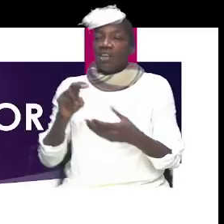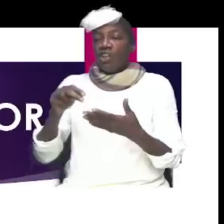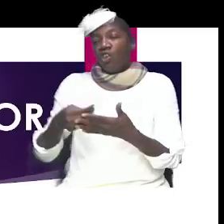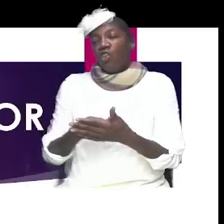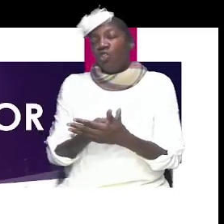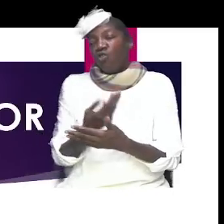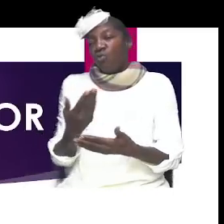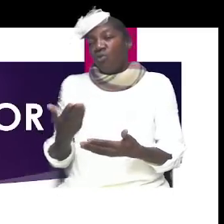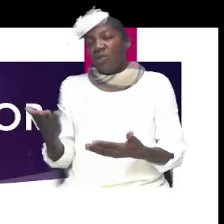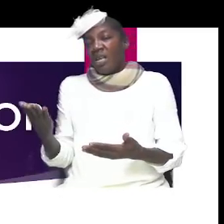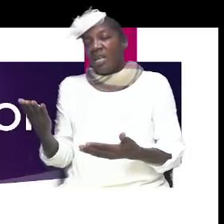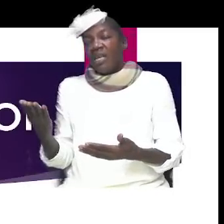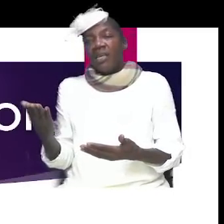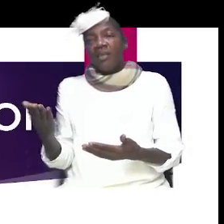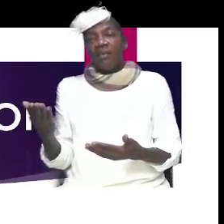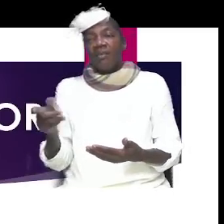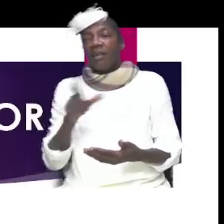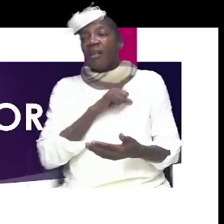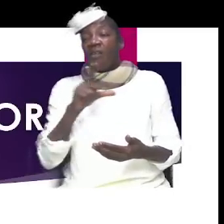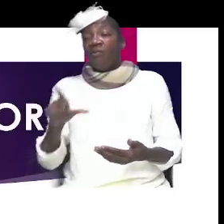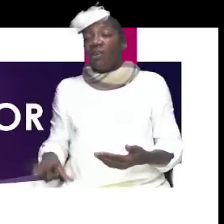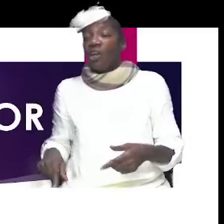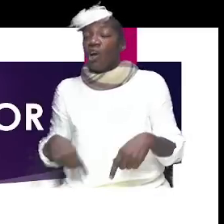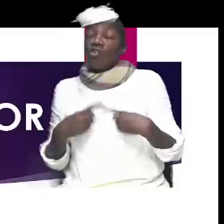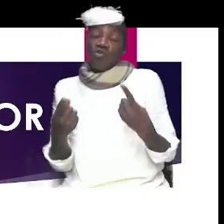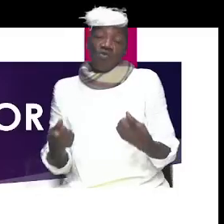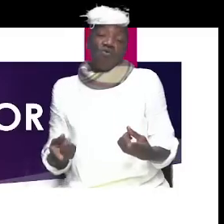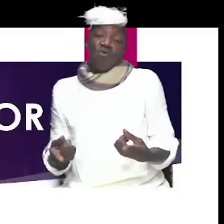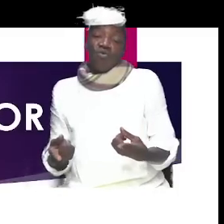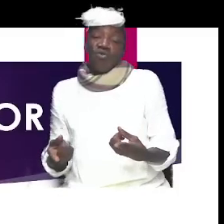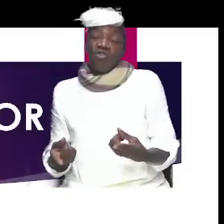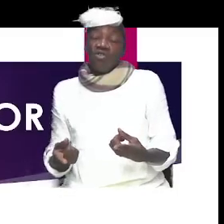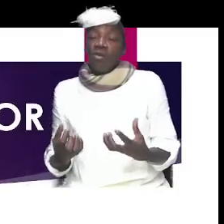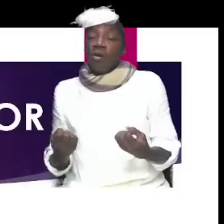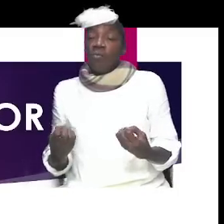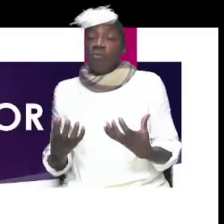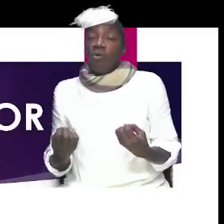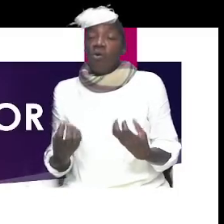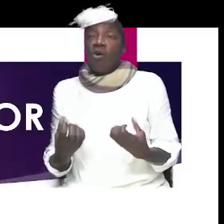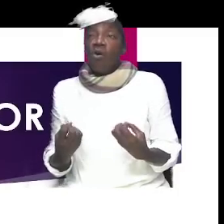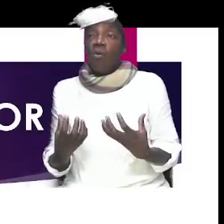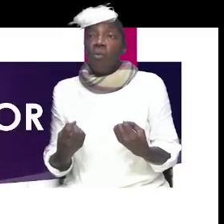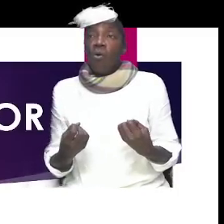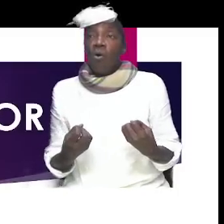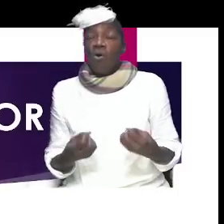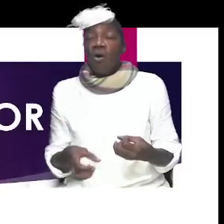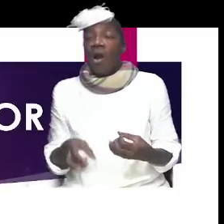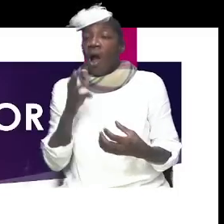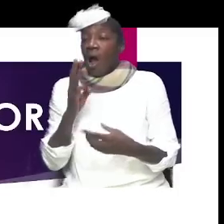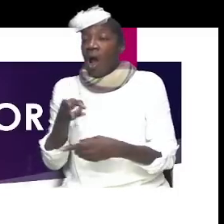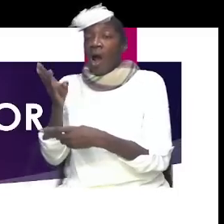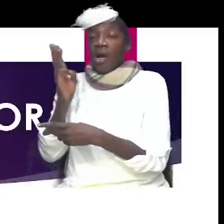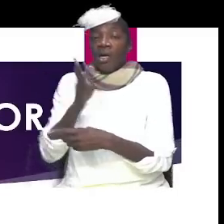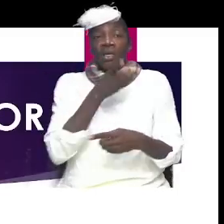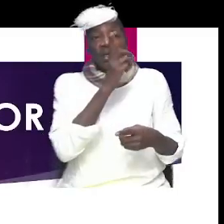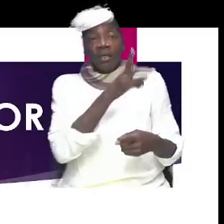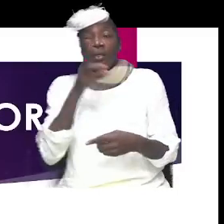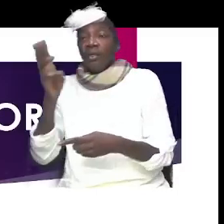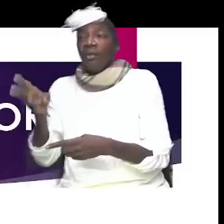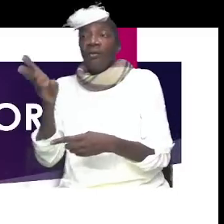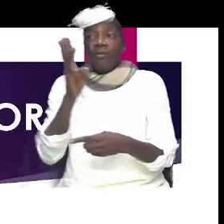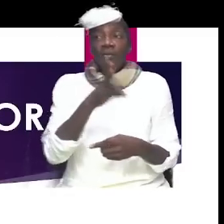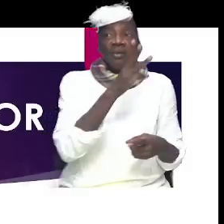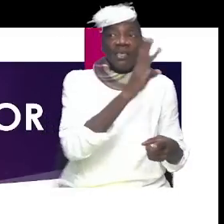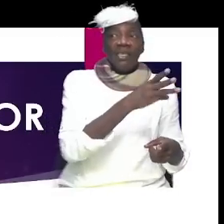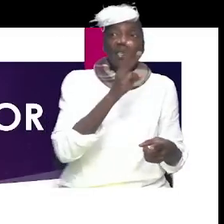the Lord. They would have been happy to go out more often and do their witnessing and all. It would have been their